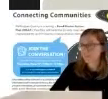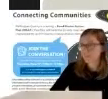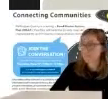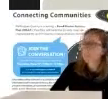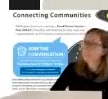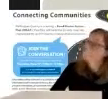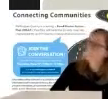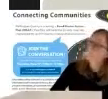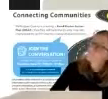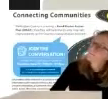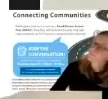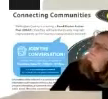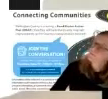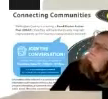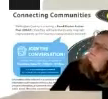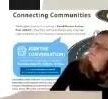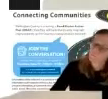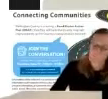slide, please.